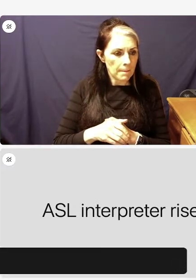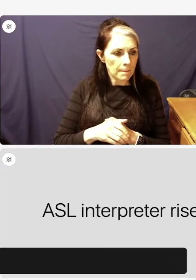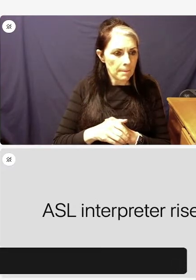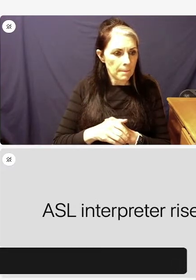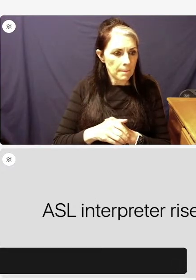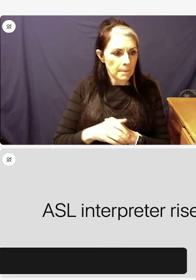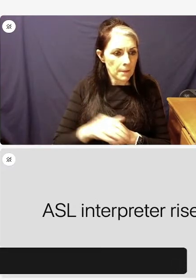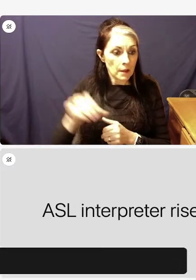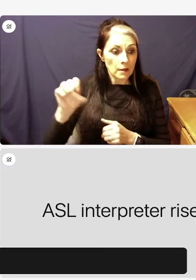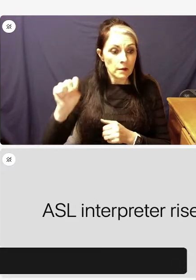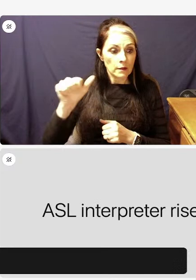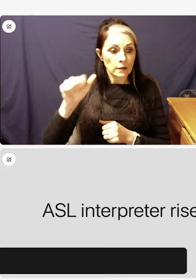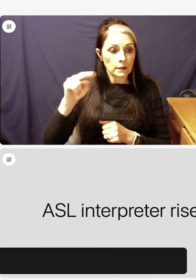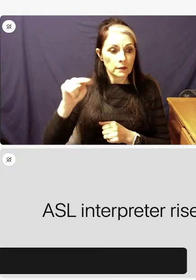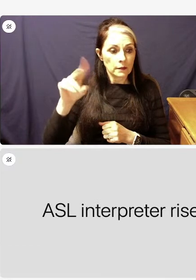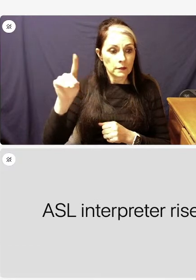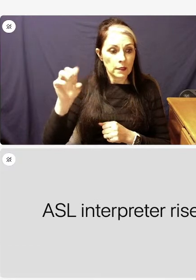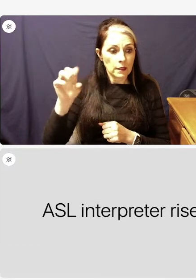mrs sandoval